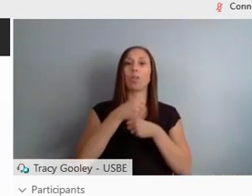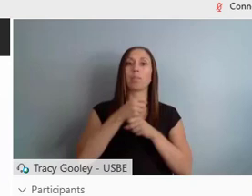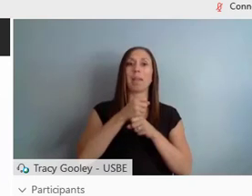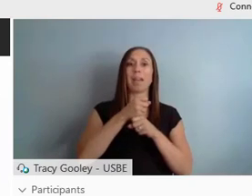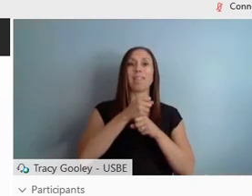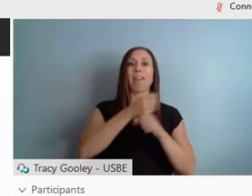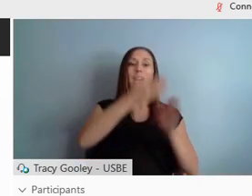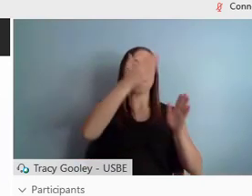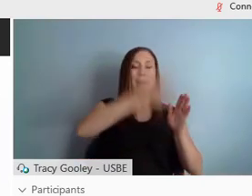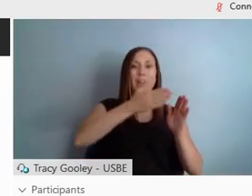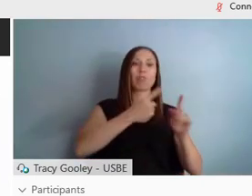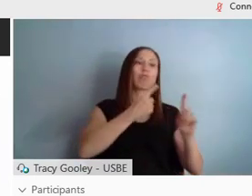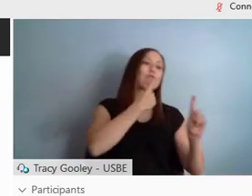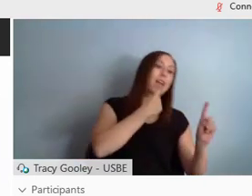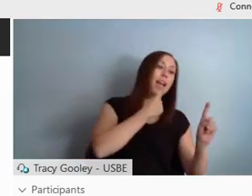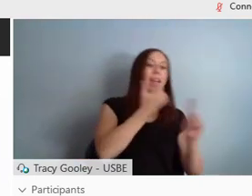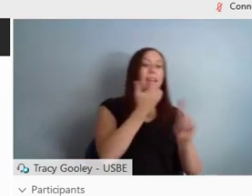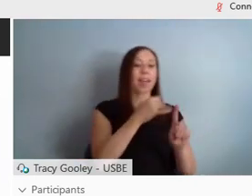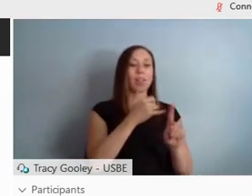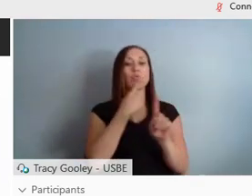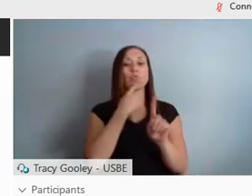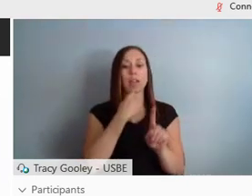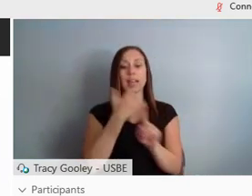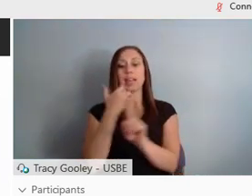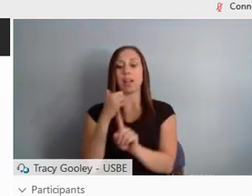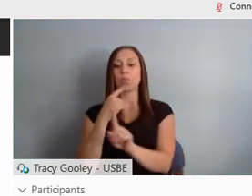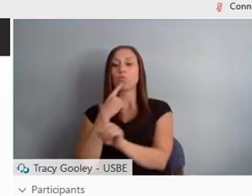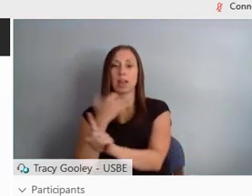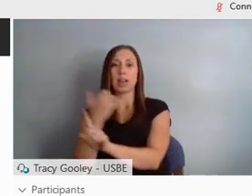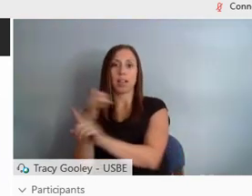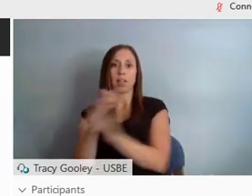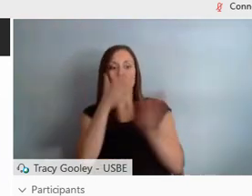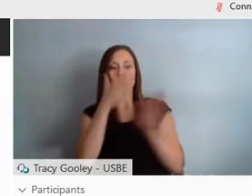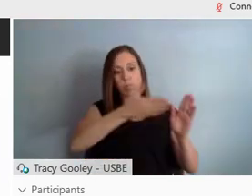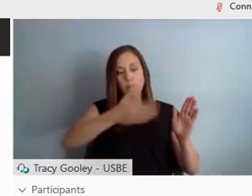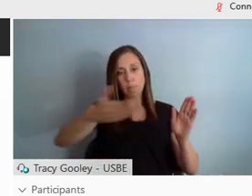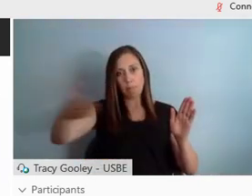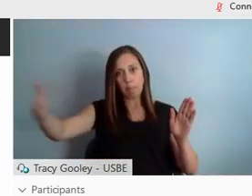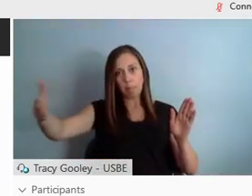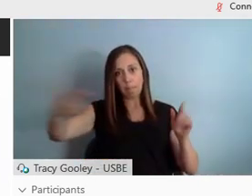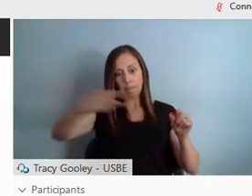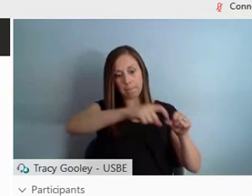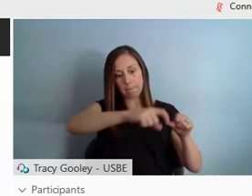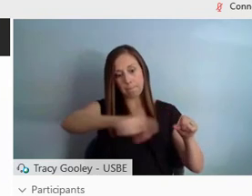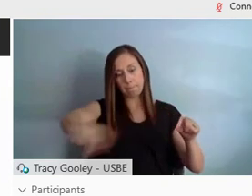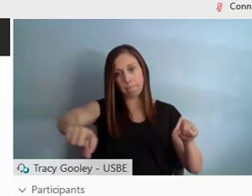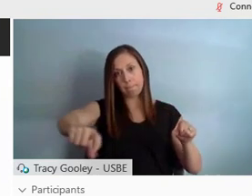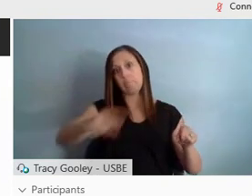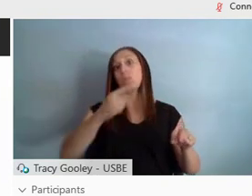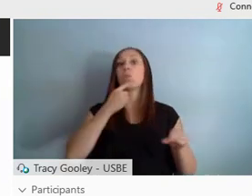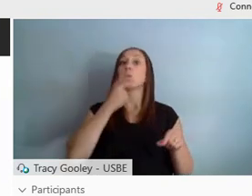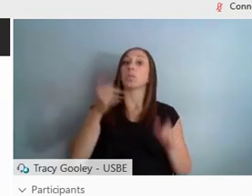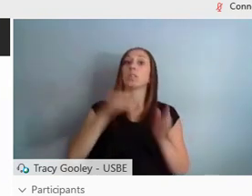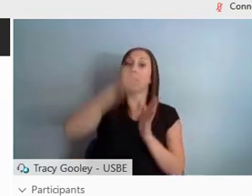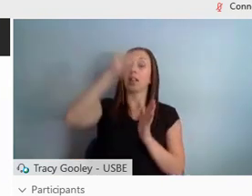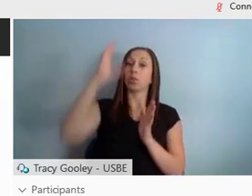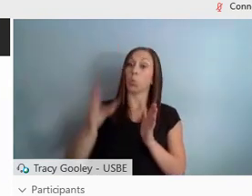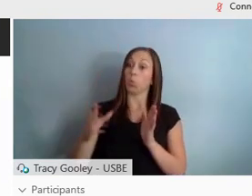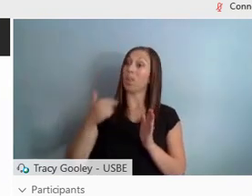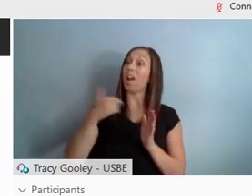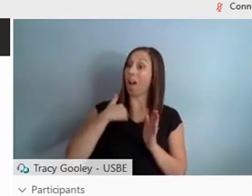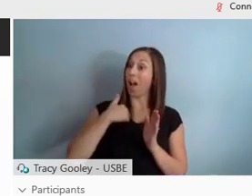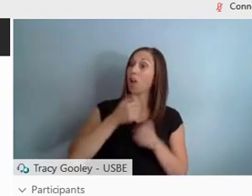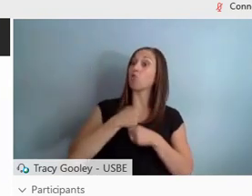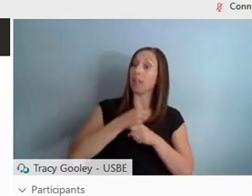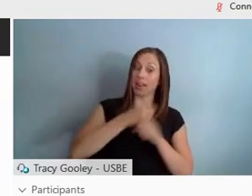in a horizontal line of red, yellow, yellow. And then you'll say to the student, I